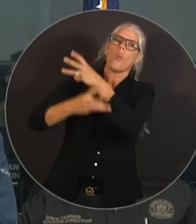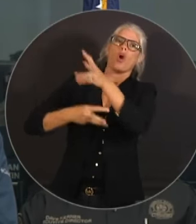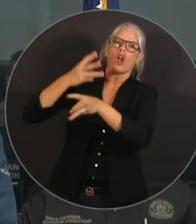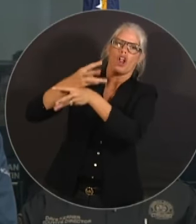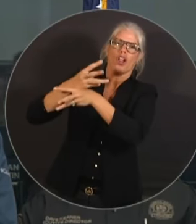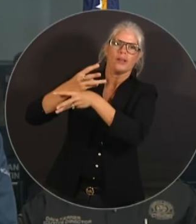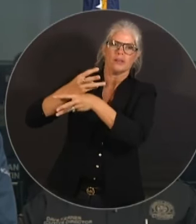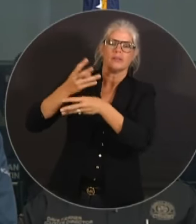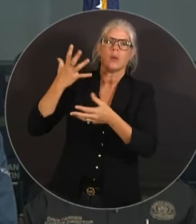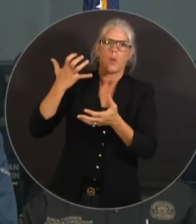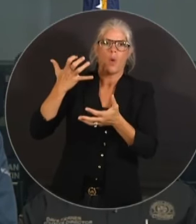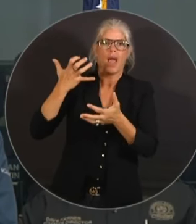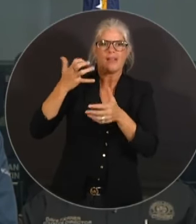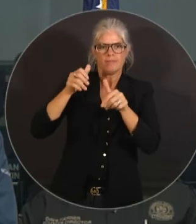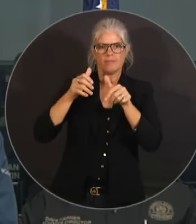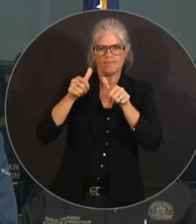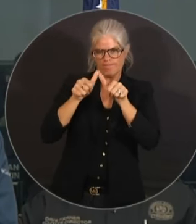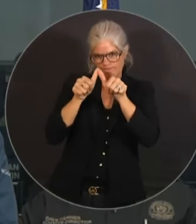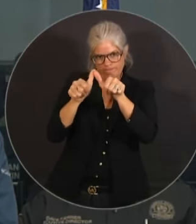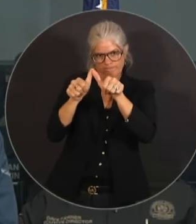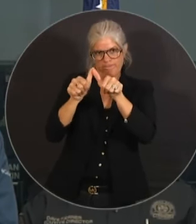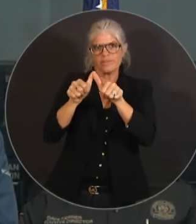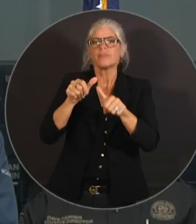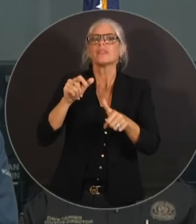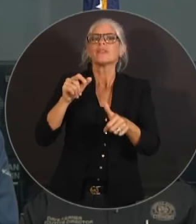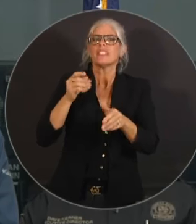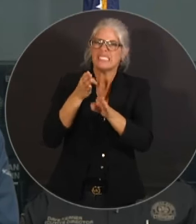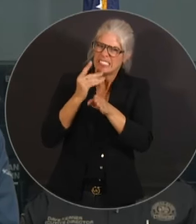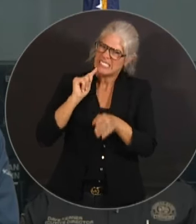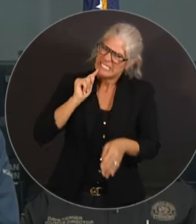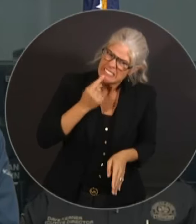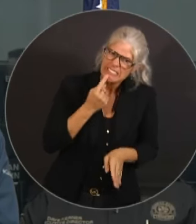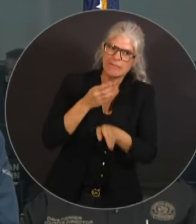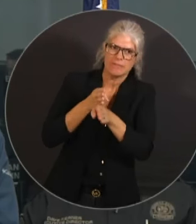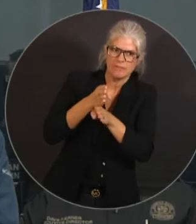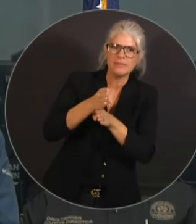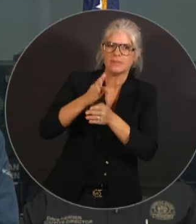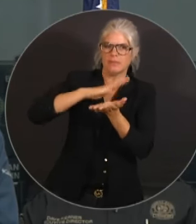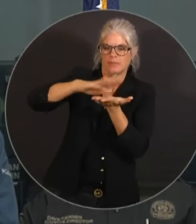to have major extreme debris issues after this disaster